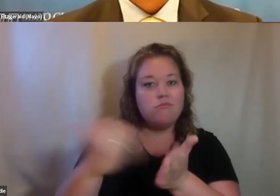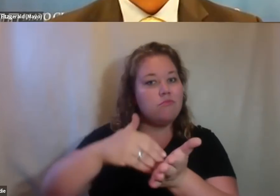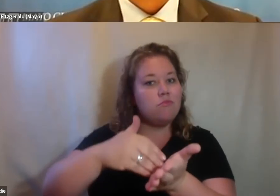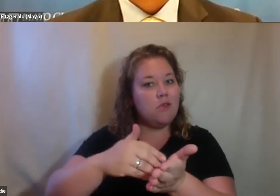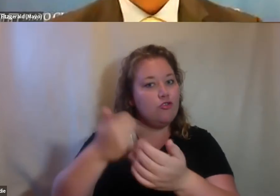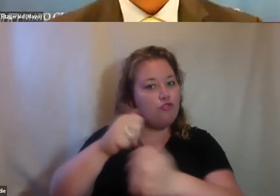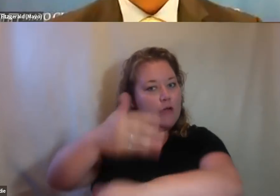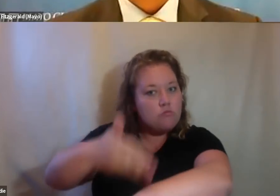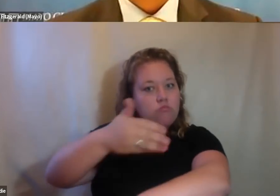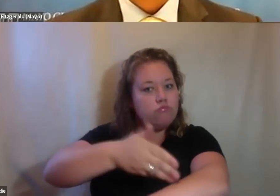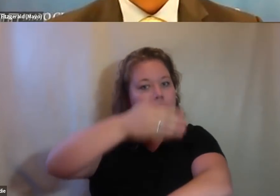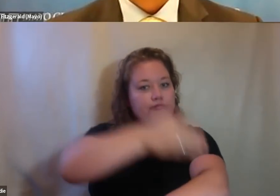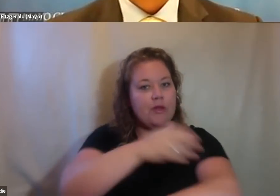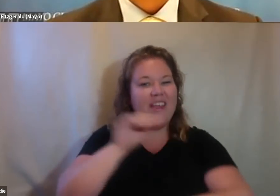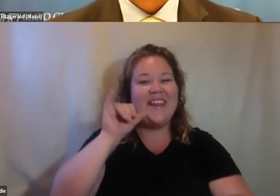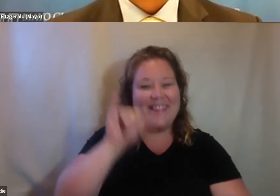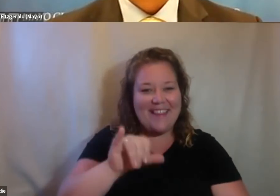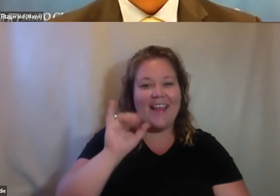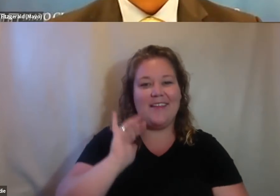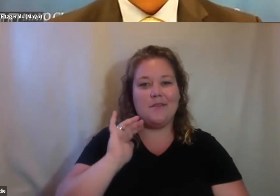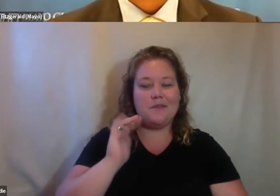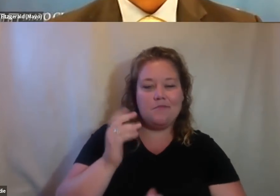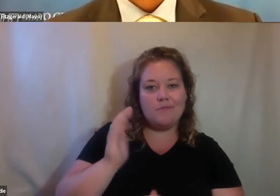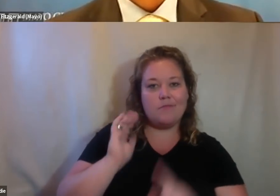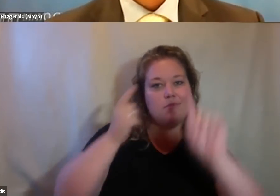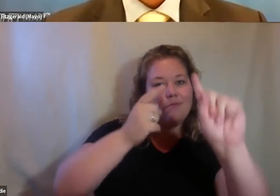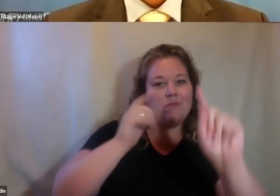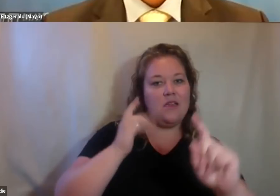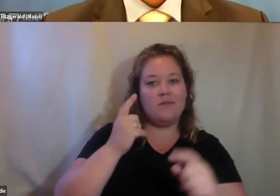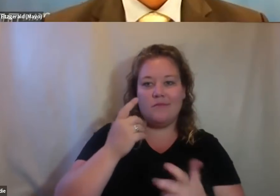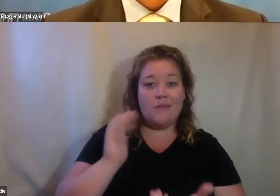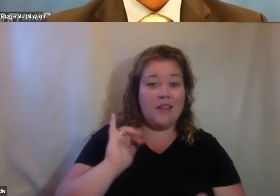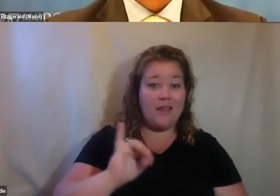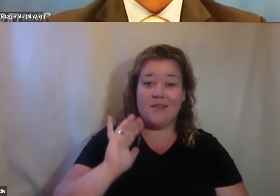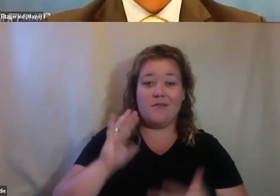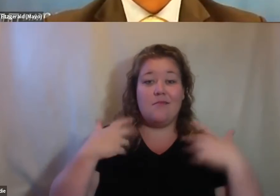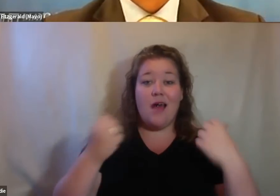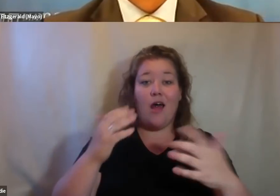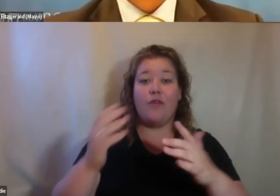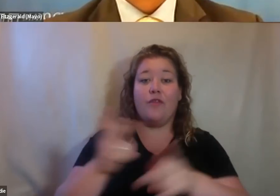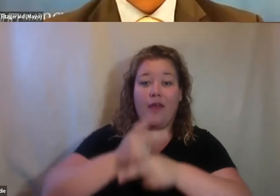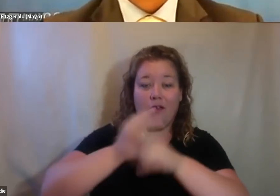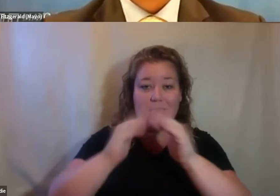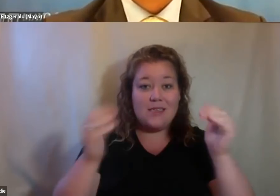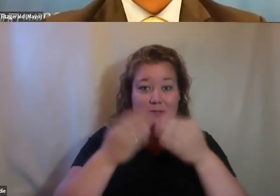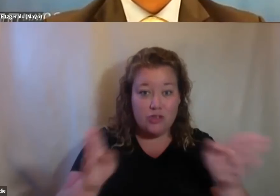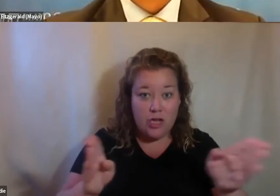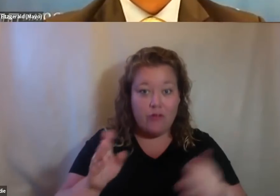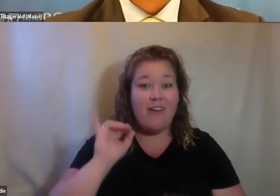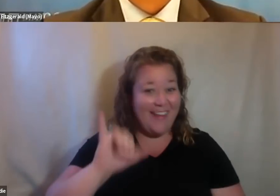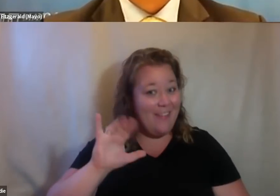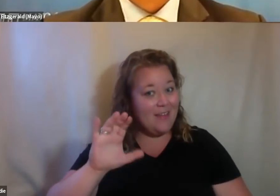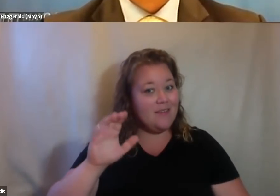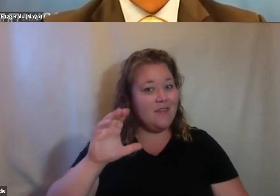yet. That's the nature of healthcare. That's the nature of the COVID pandemic. And so I have great confidence